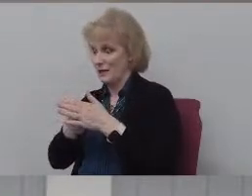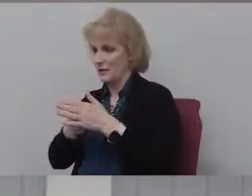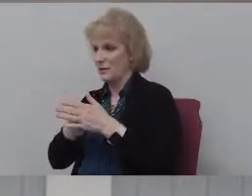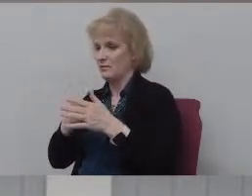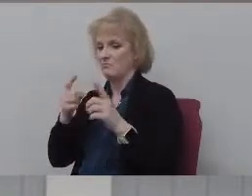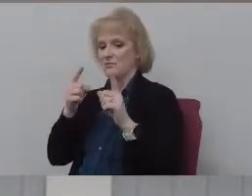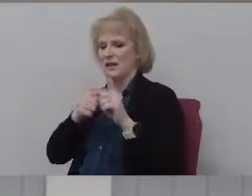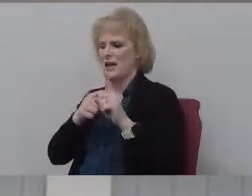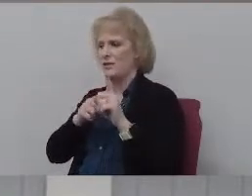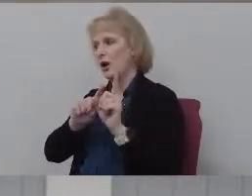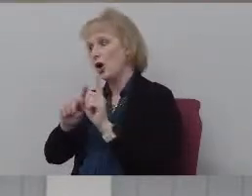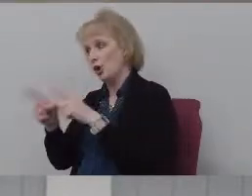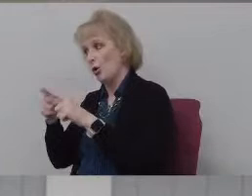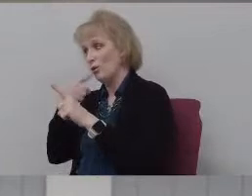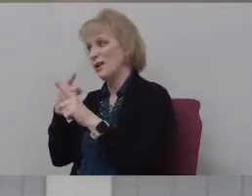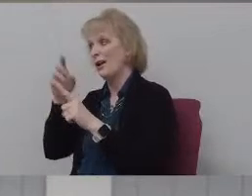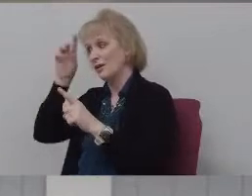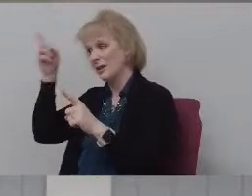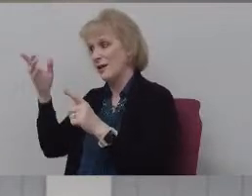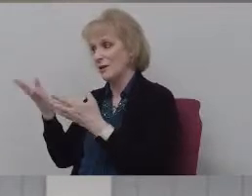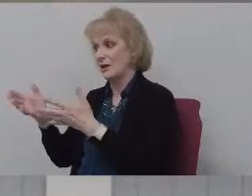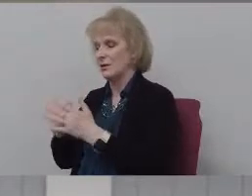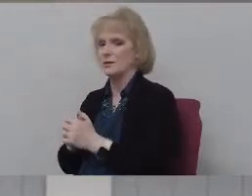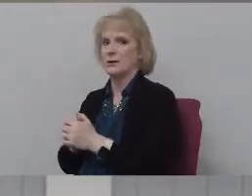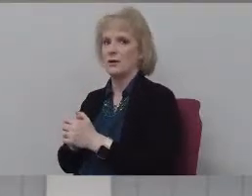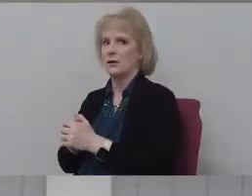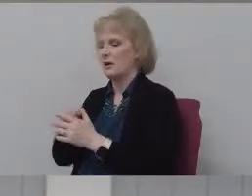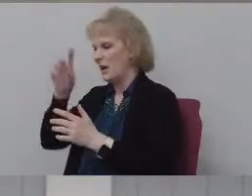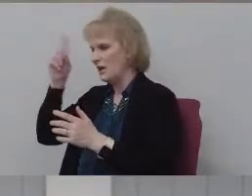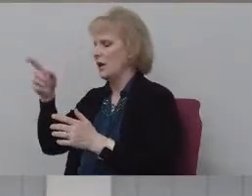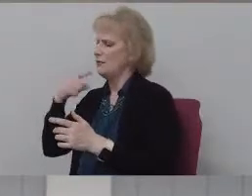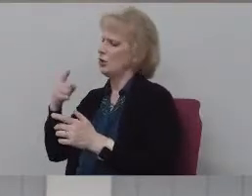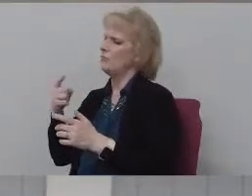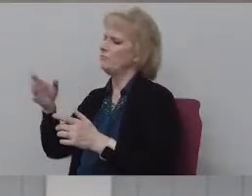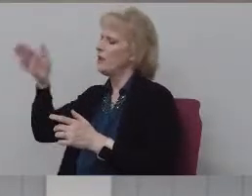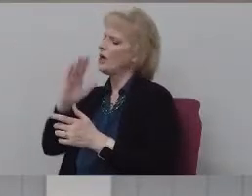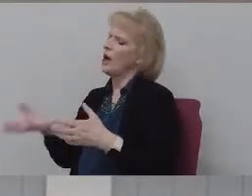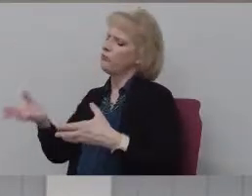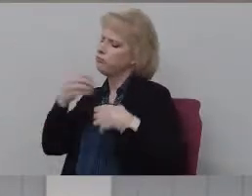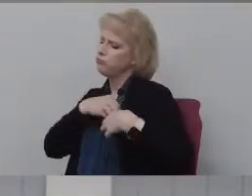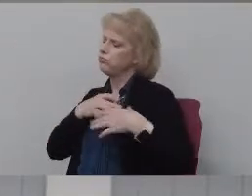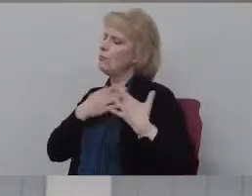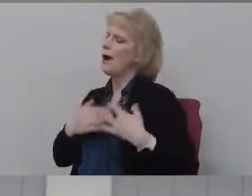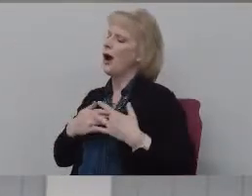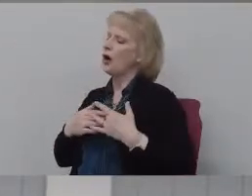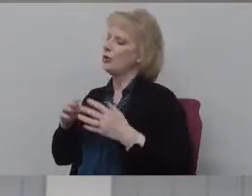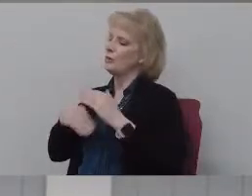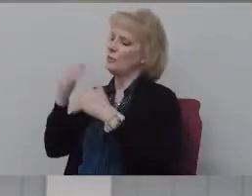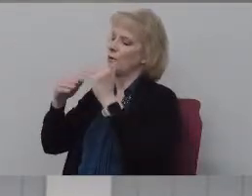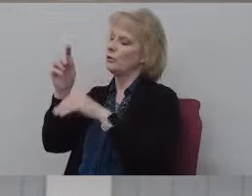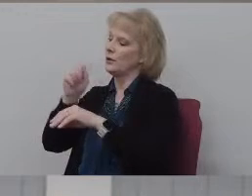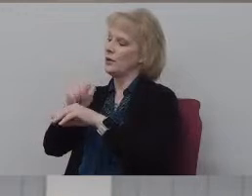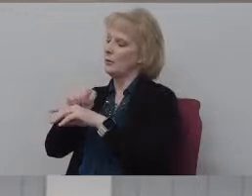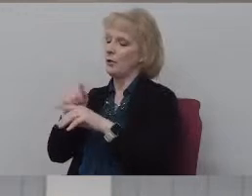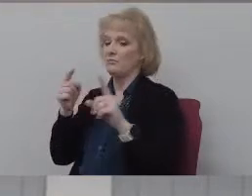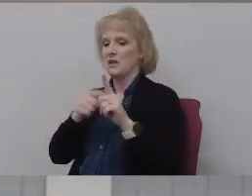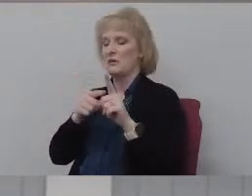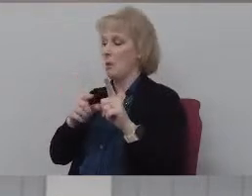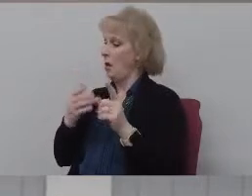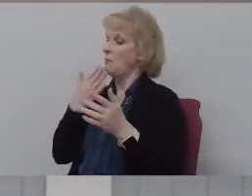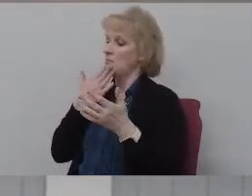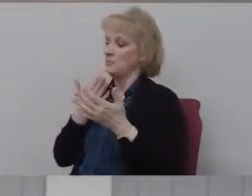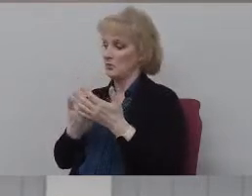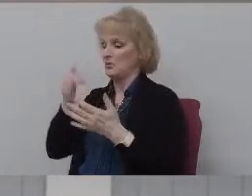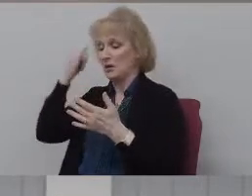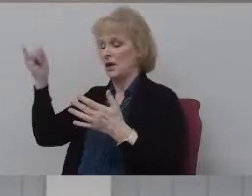tell David this. David has said, you know, it's just God has put it in my heart to build a temple for him to be in. And Nathan said, yeah, that's a good idea. And